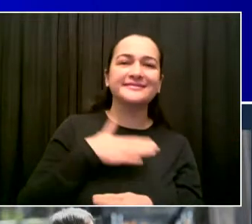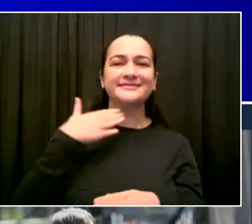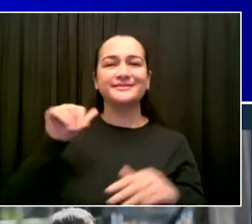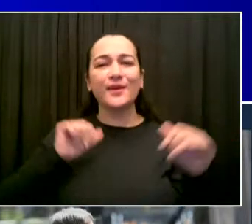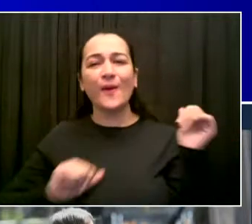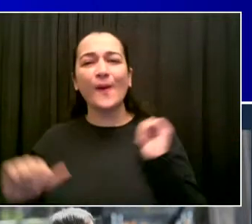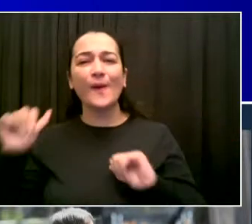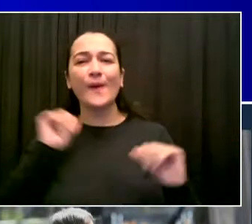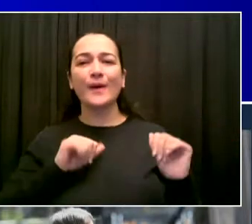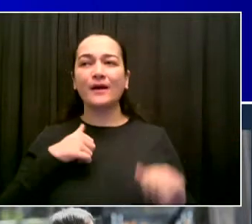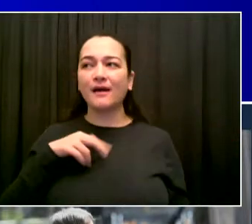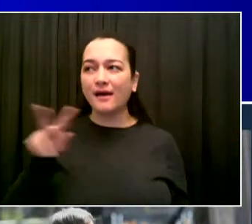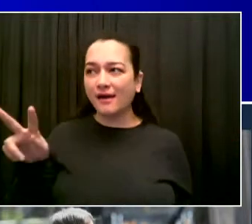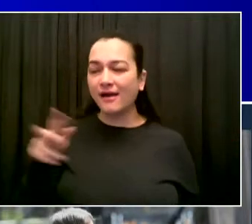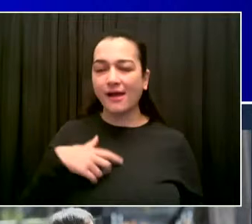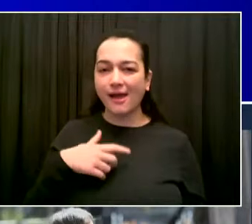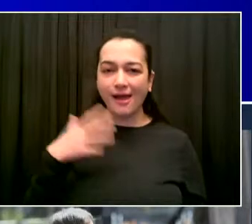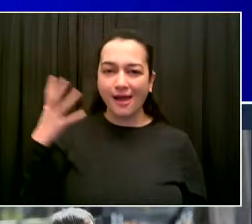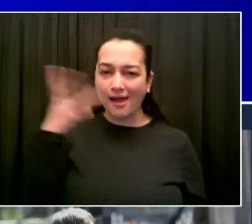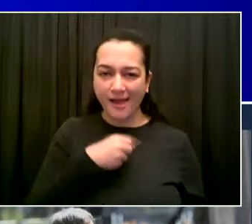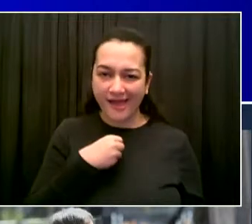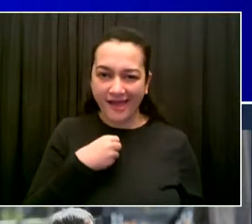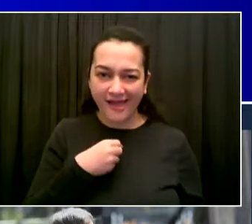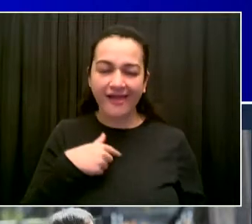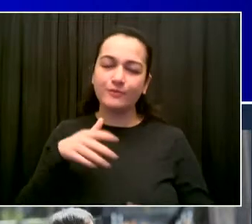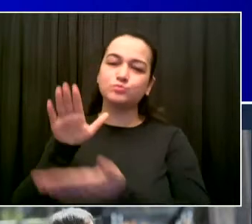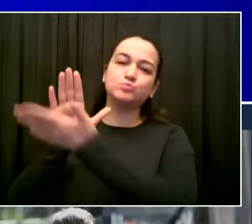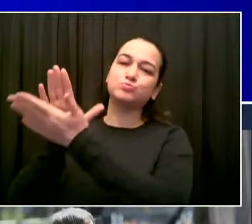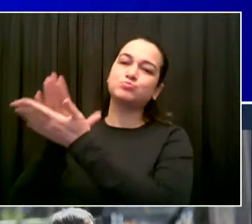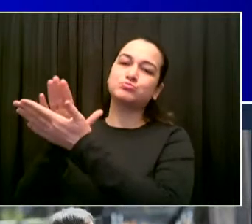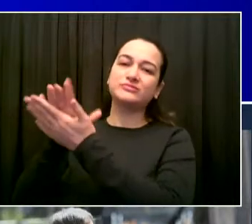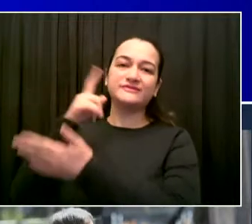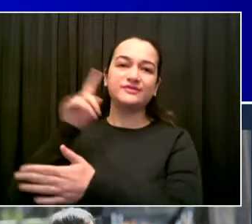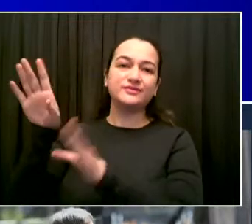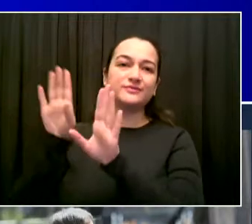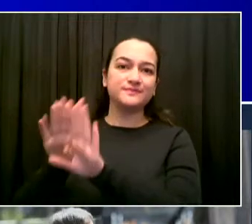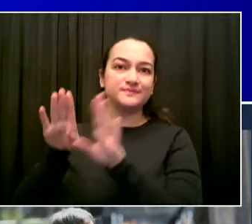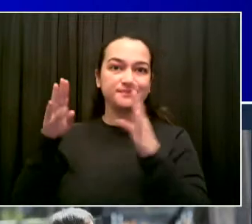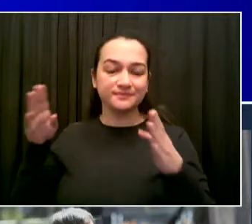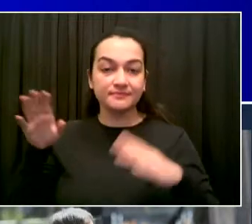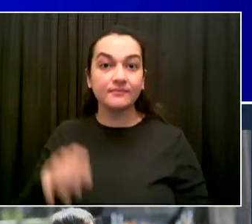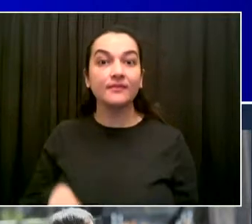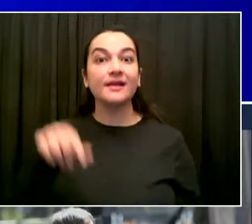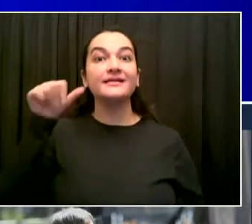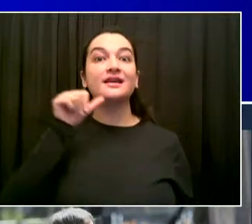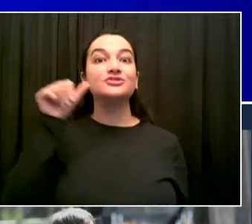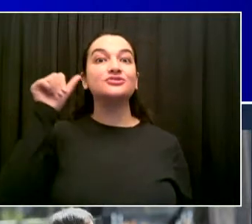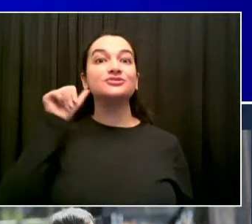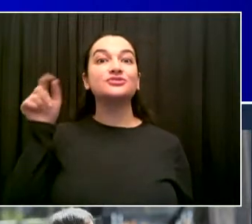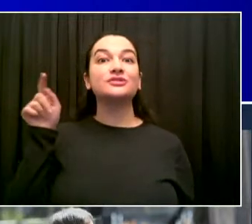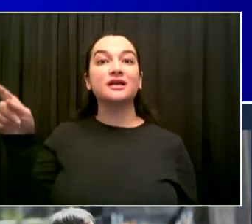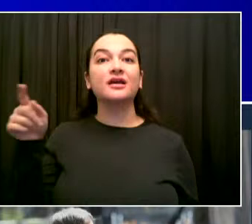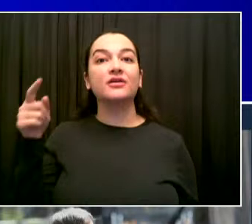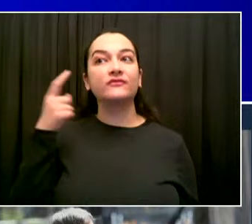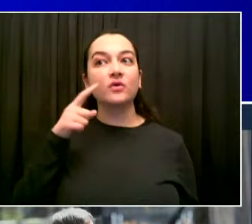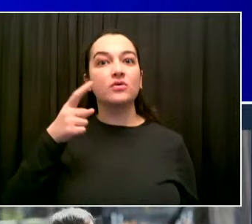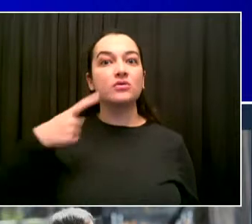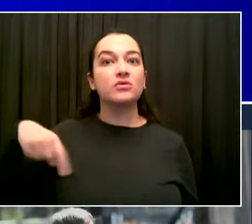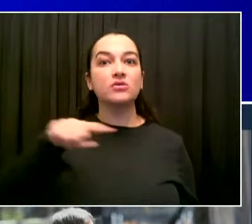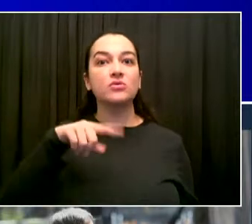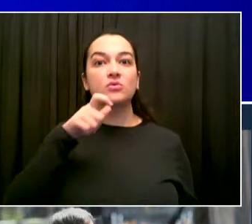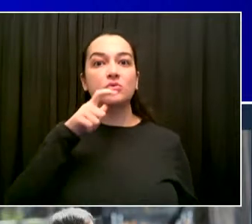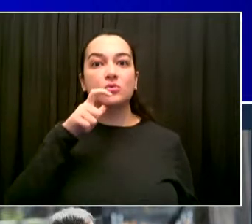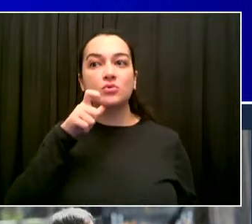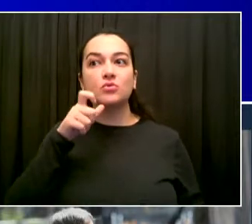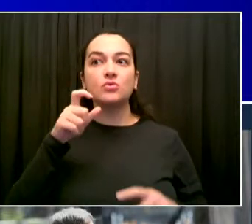on thanking our healthcare heroes. So the audience was made up of healthcare workers who have been part of the fight against COVID and who saw this